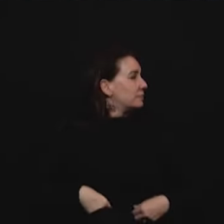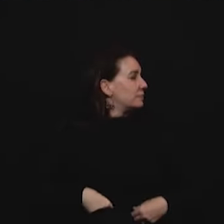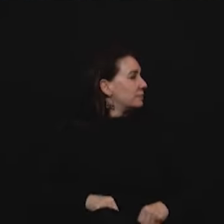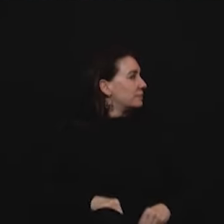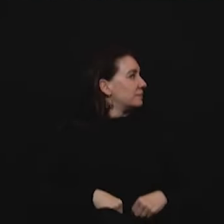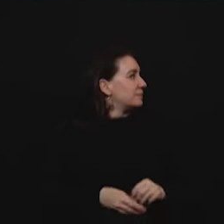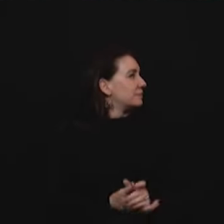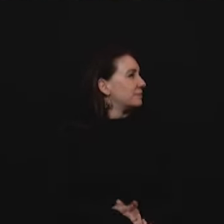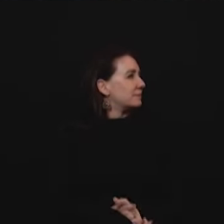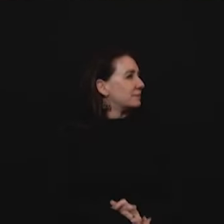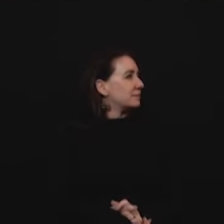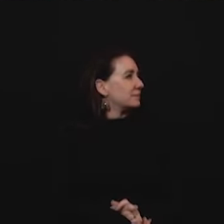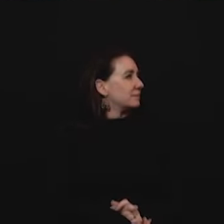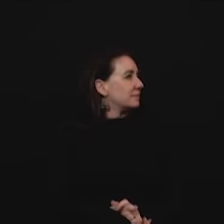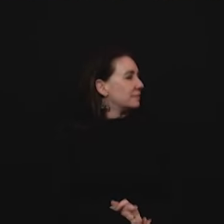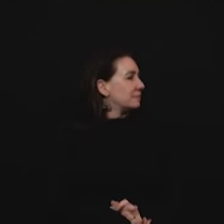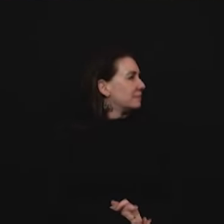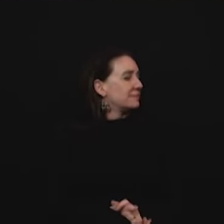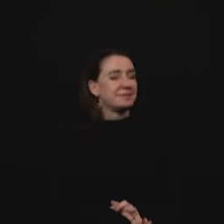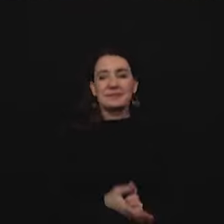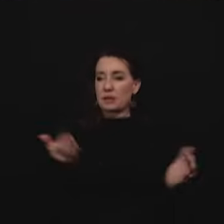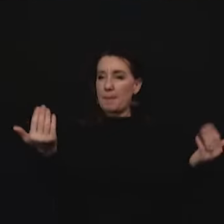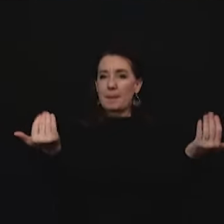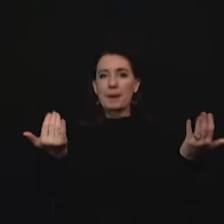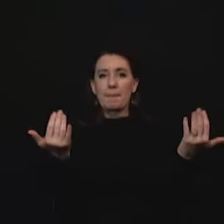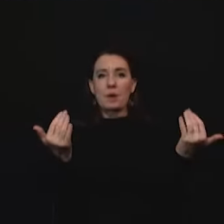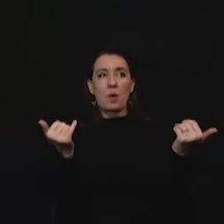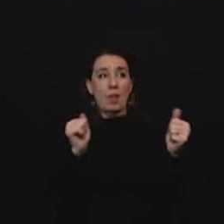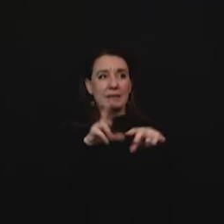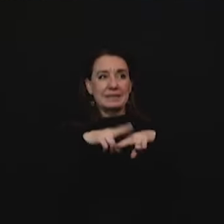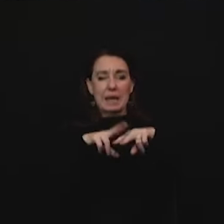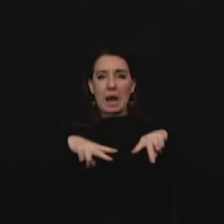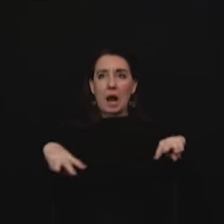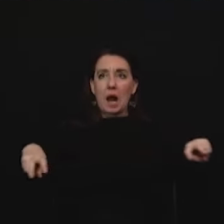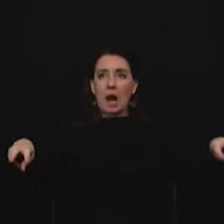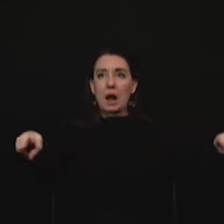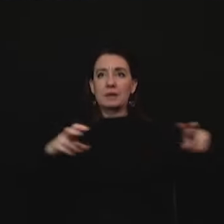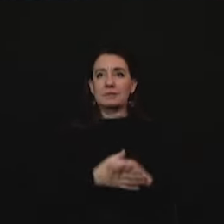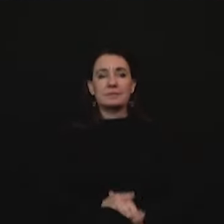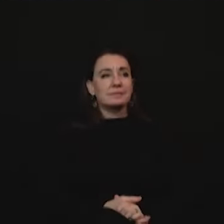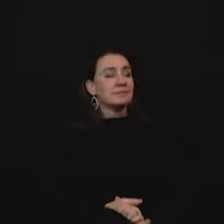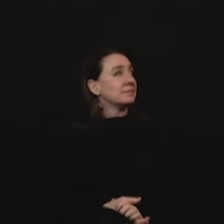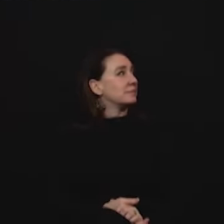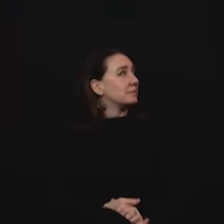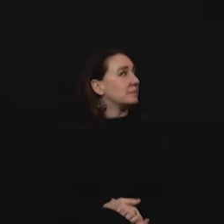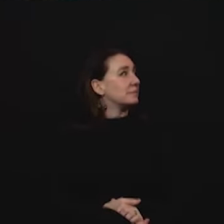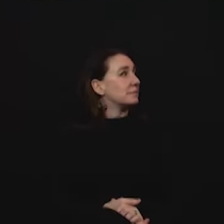All right, I'm going to grab a stool. So come on up here, guys. Coming from all over the place. I might grab that mic, Pastor Greg, if that's okay.